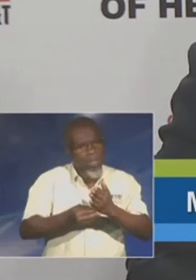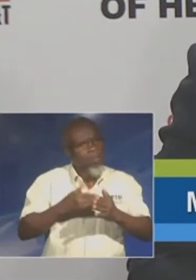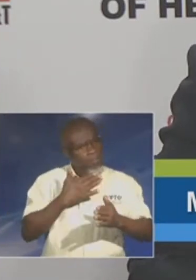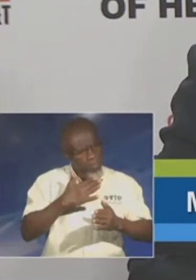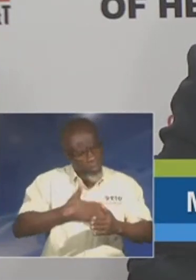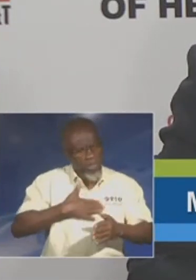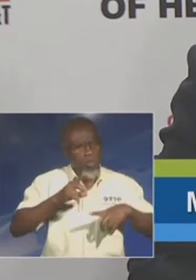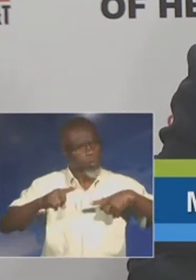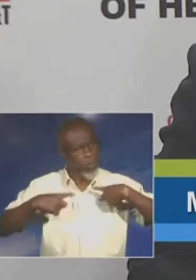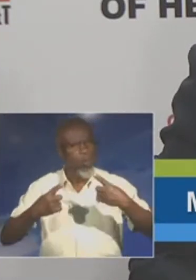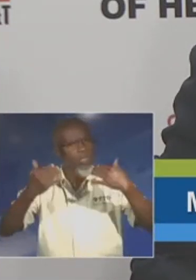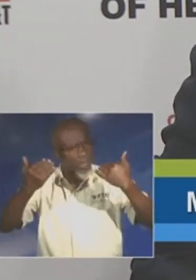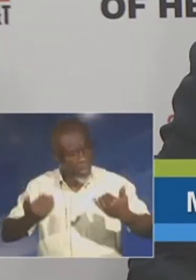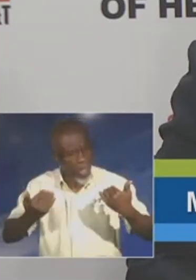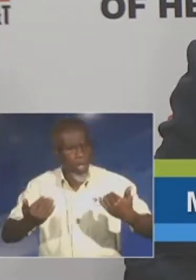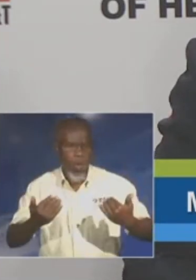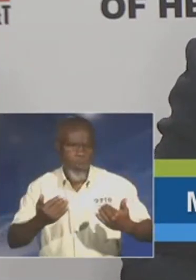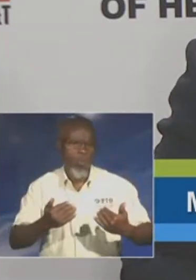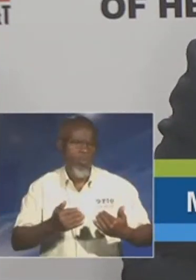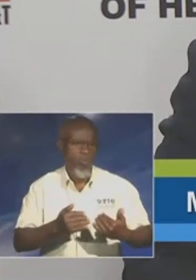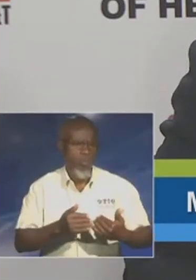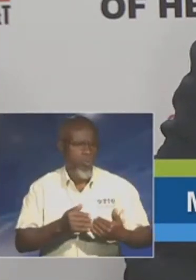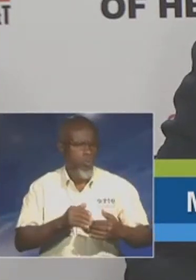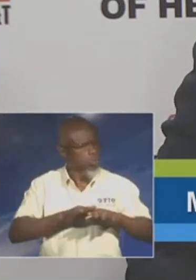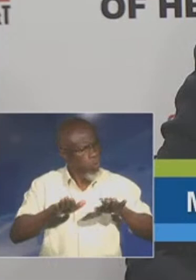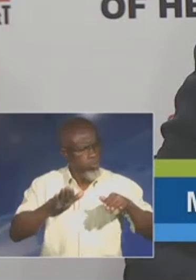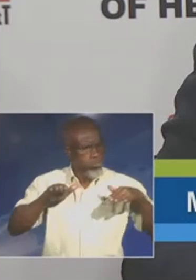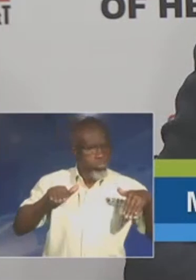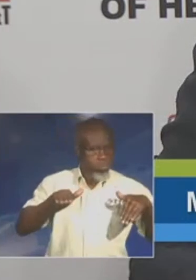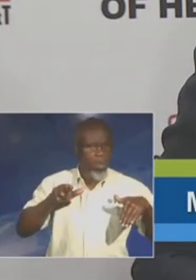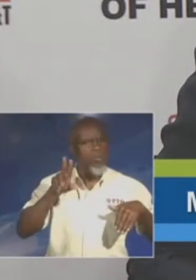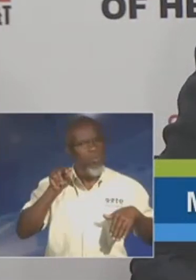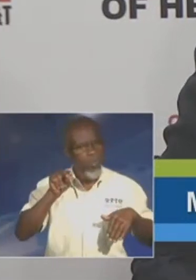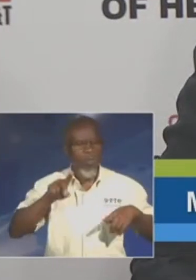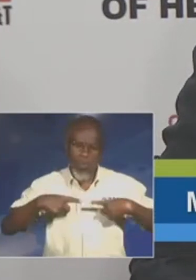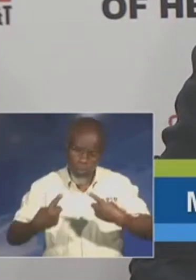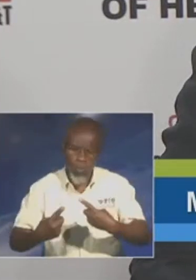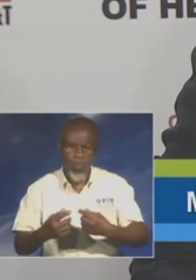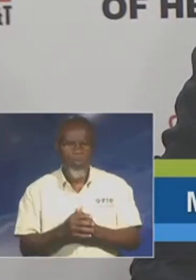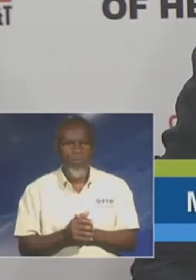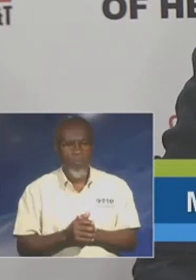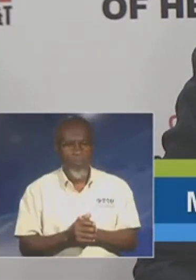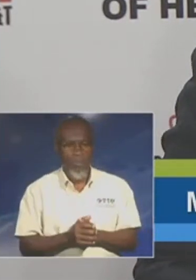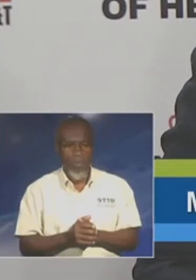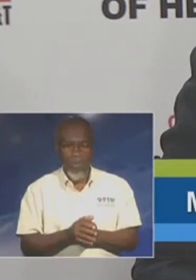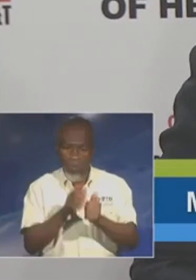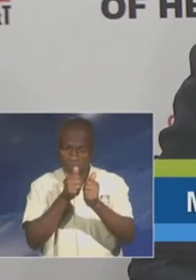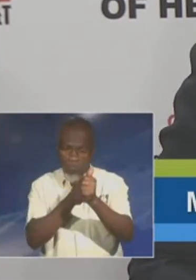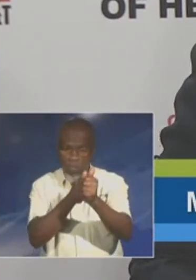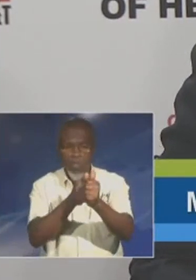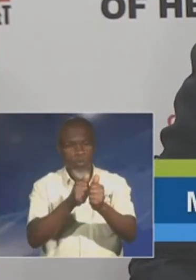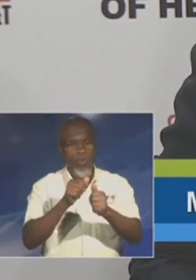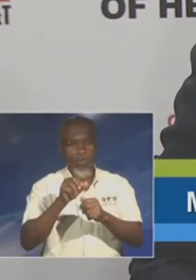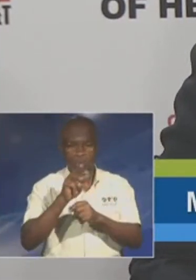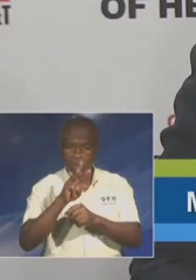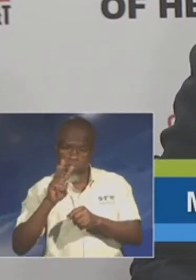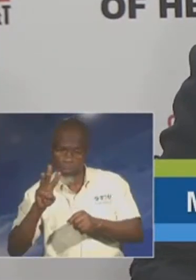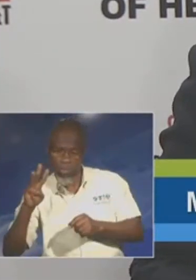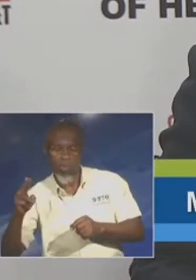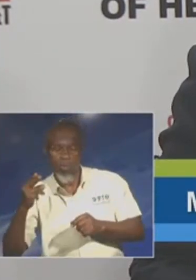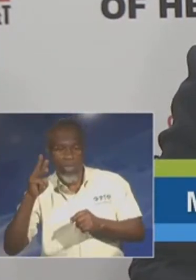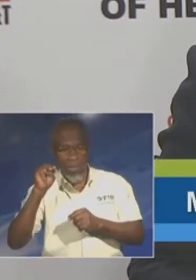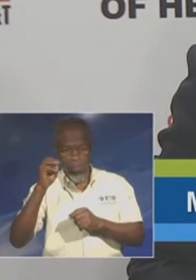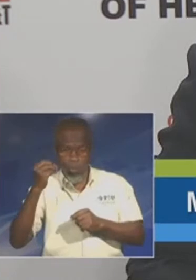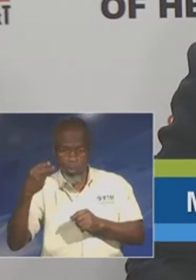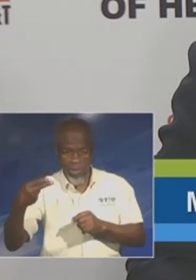delay. Vaccinate today. And remember to practice the 3 W's. Continue to follow the Ministry of Health on the social media and for